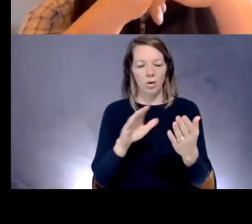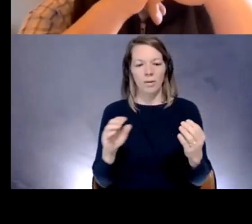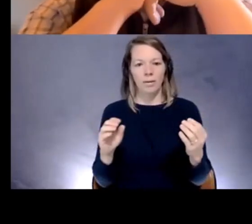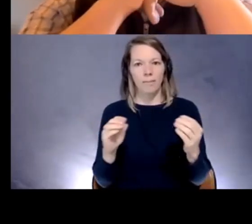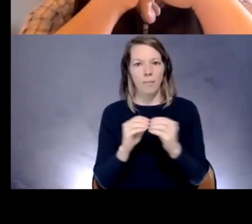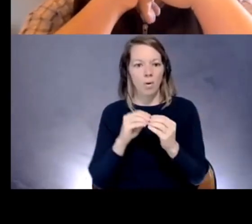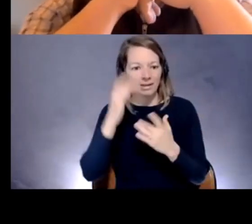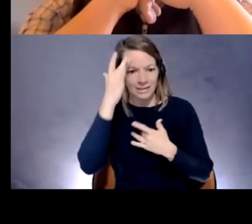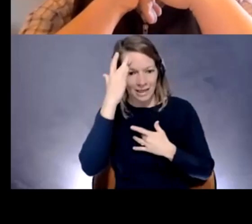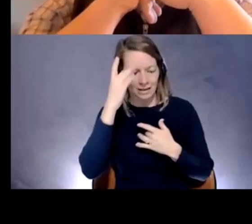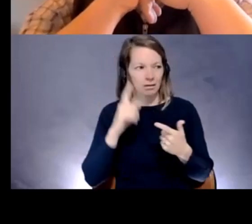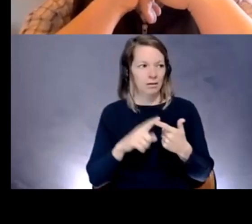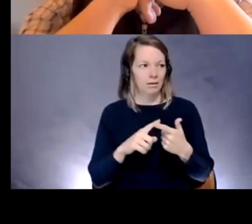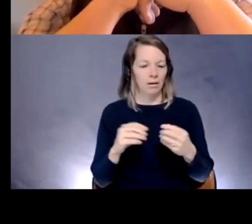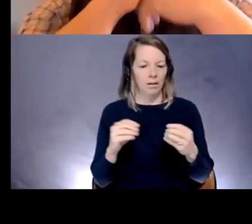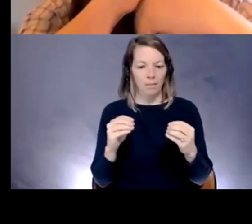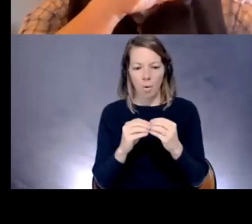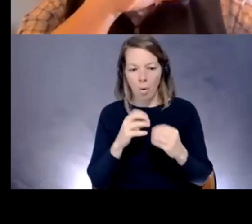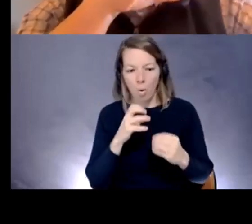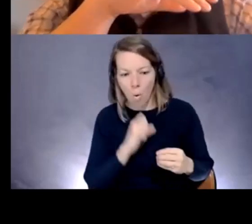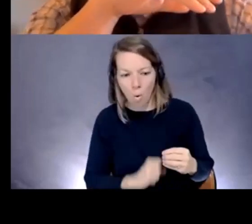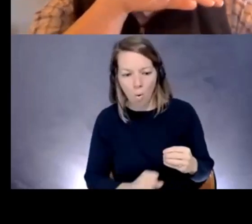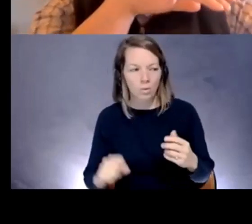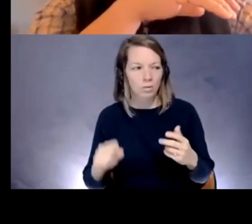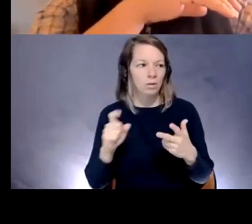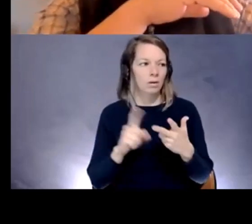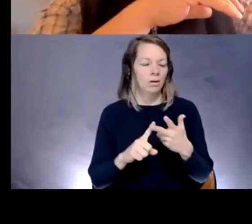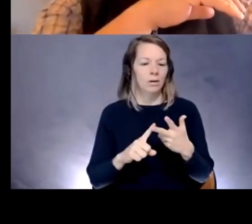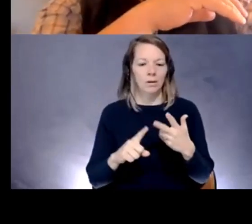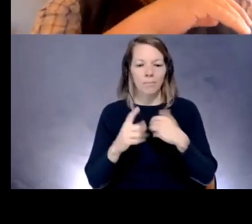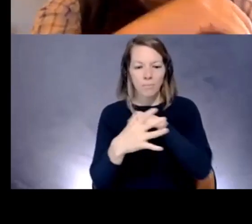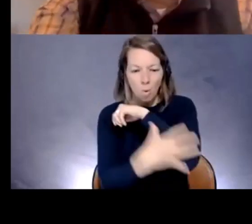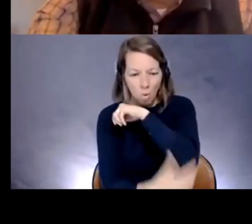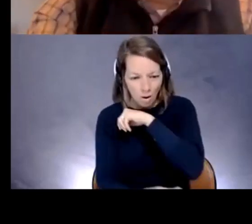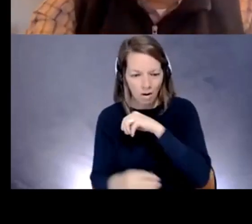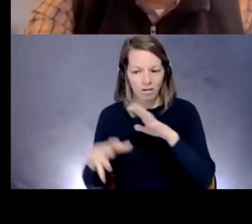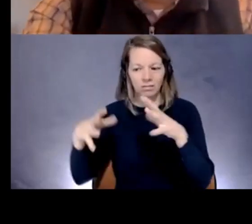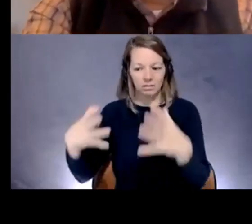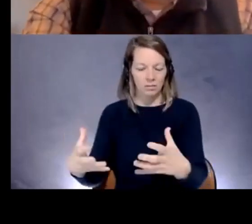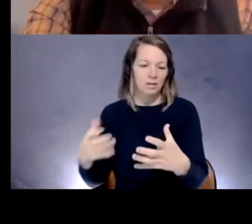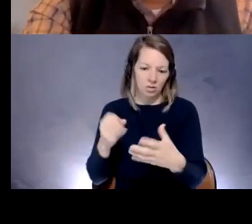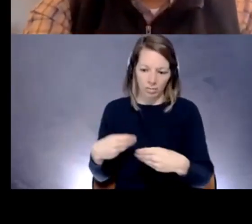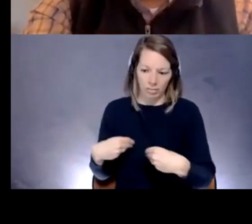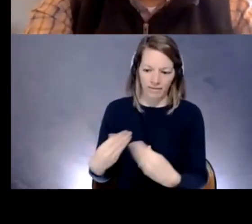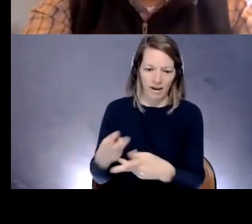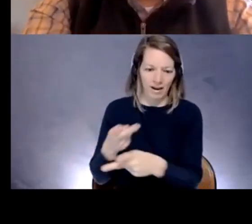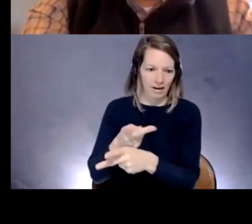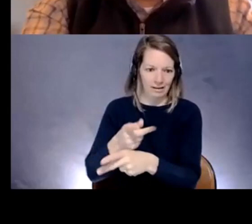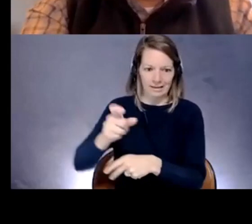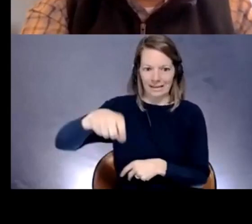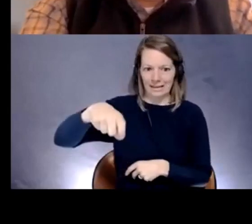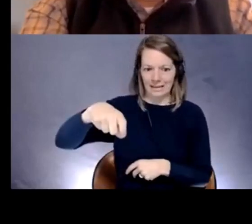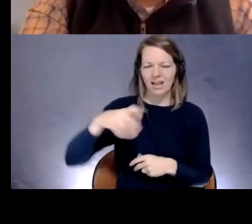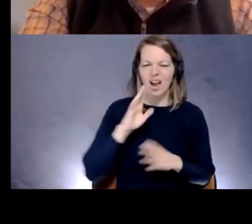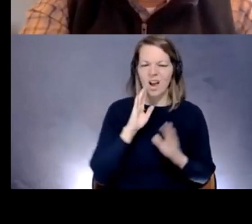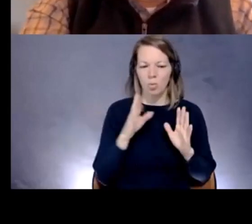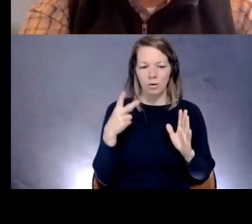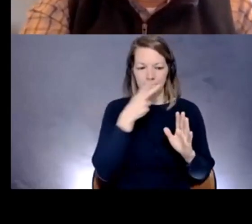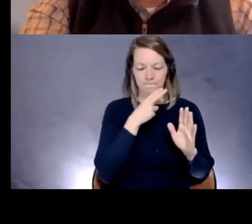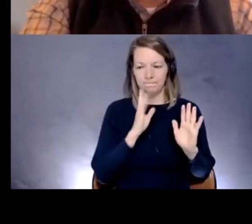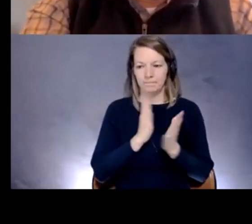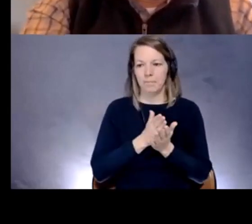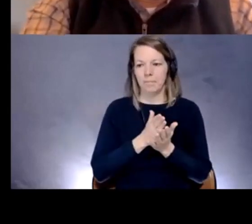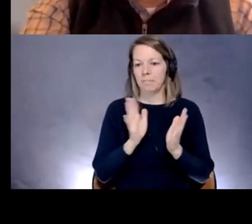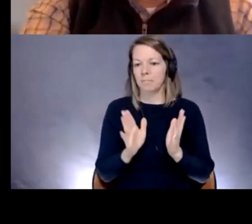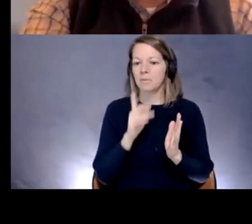older, poorer patients typically. We want to make sure that we're delivering the care that's needed. So I'll stop there, and thank you